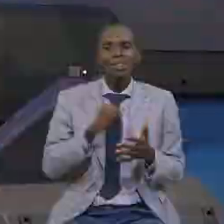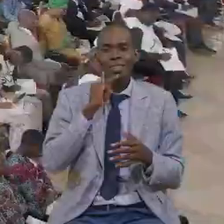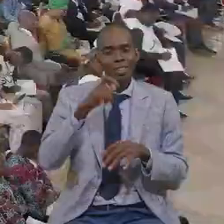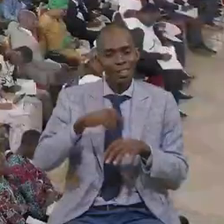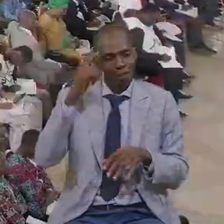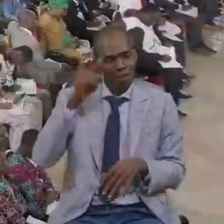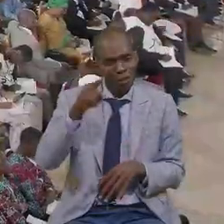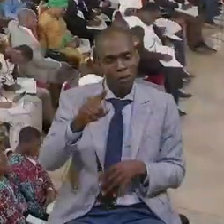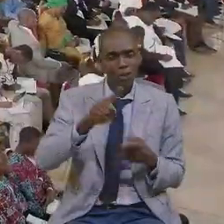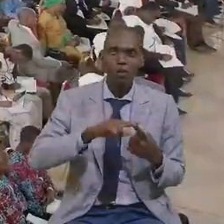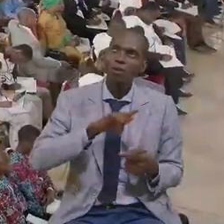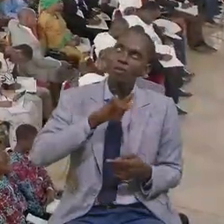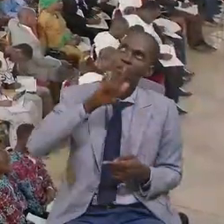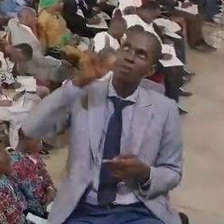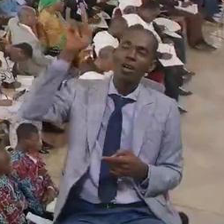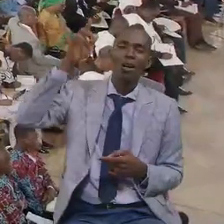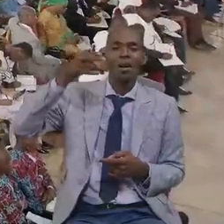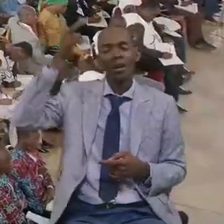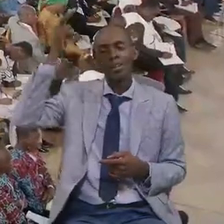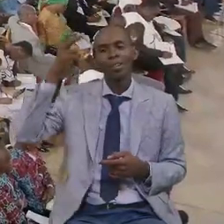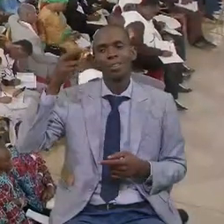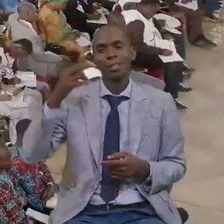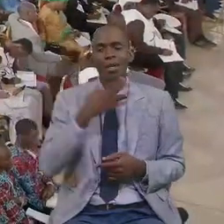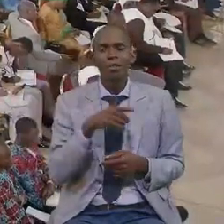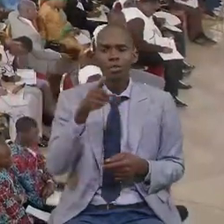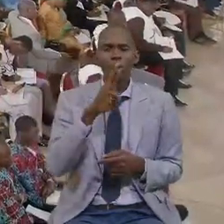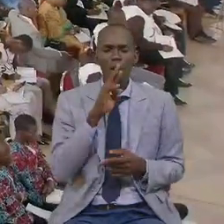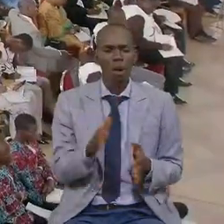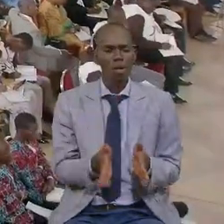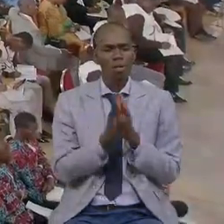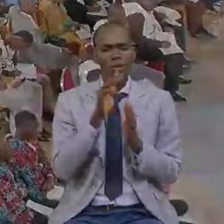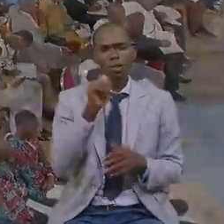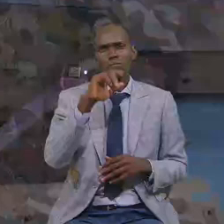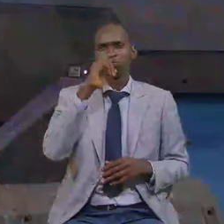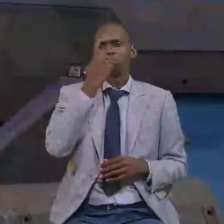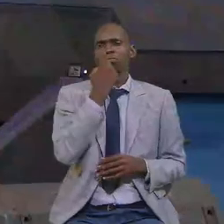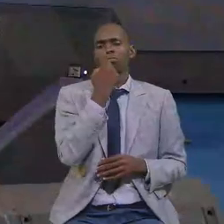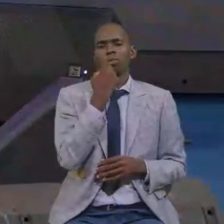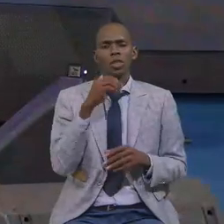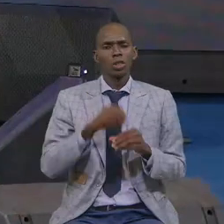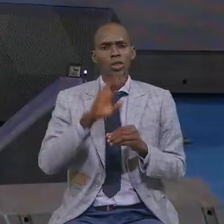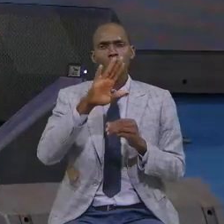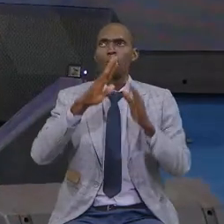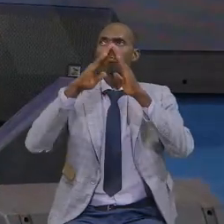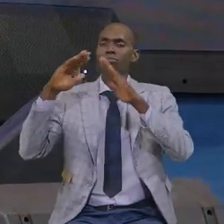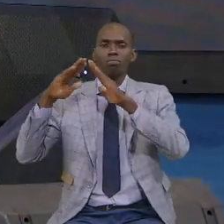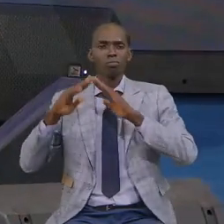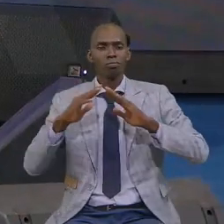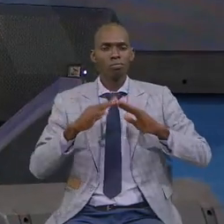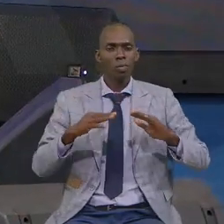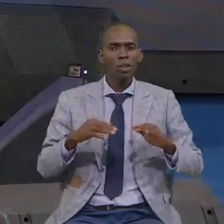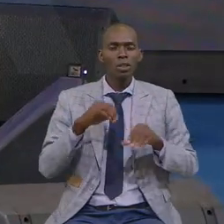fly. Yeah. And you're asking yourself, in your community, in your